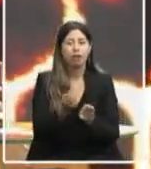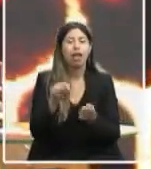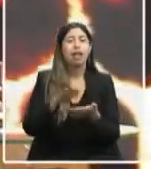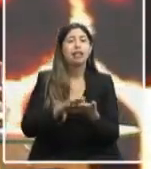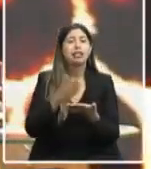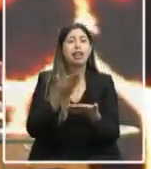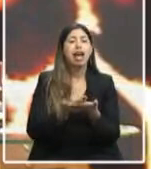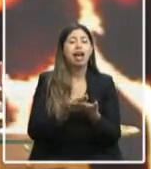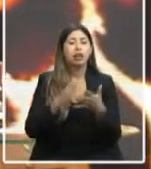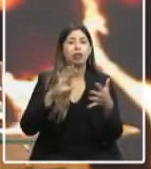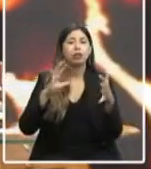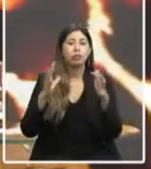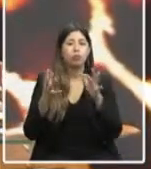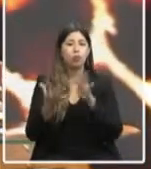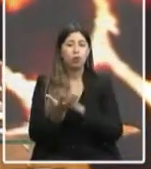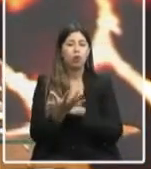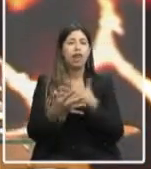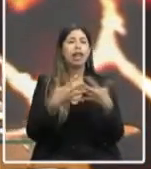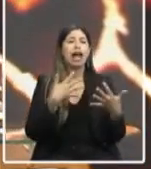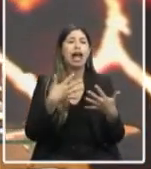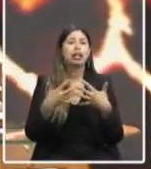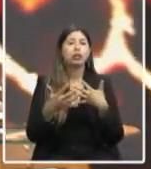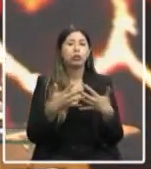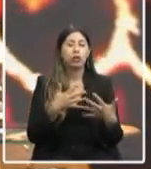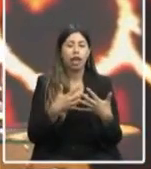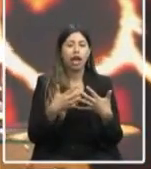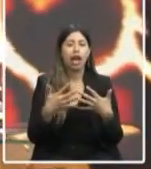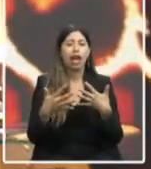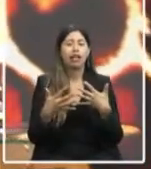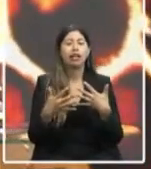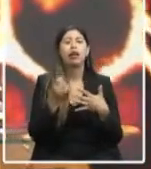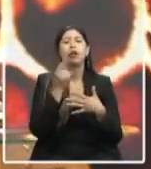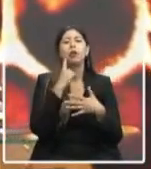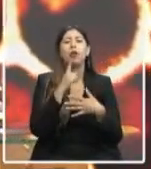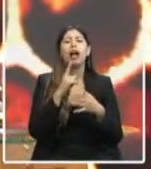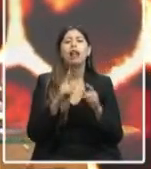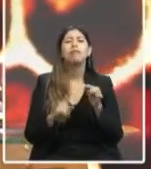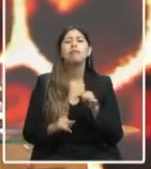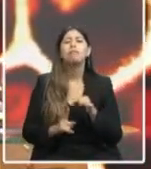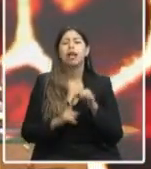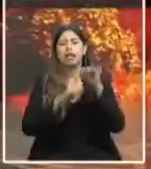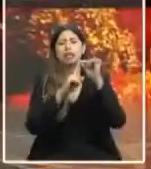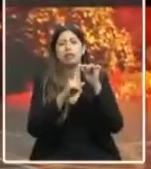What are the main calls that you found in your work?